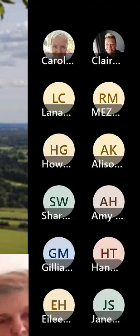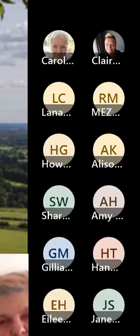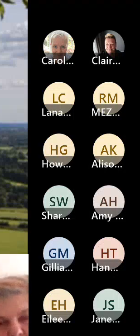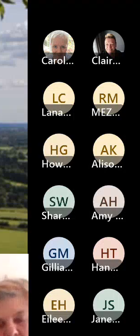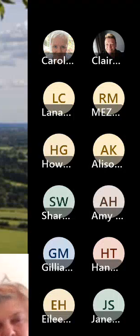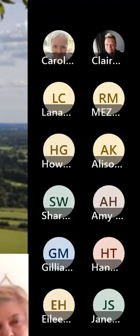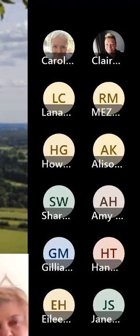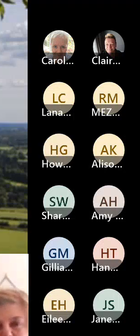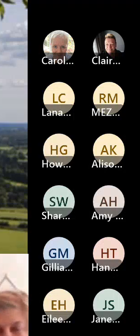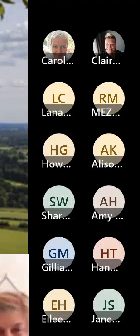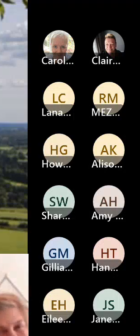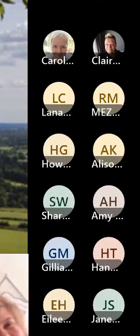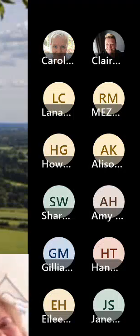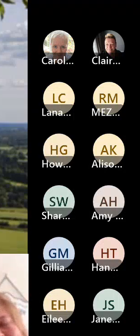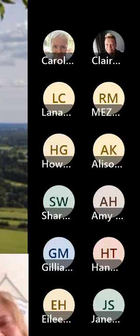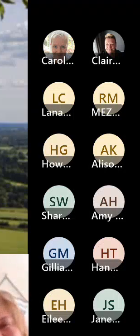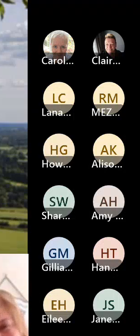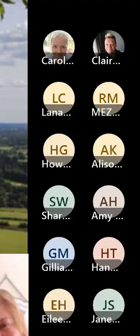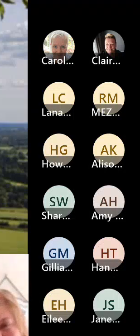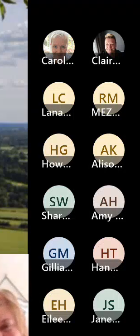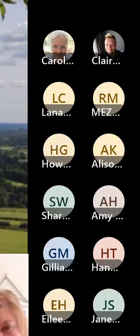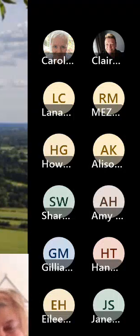much all for attending.